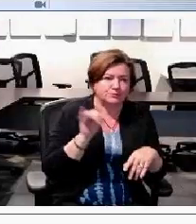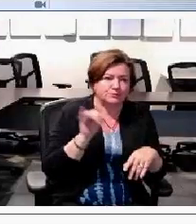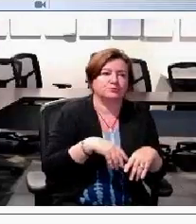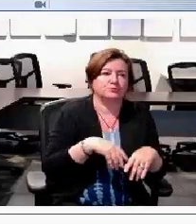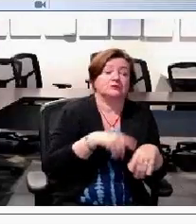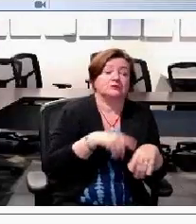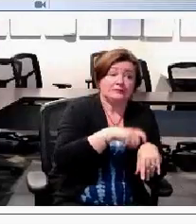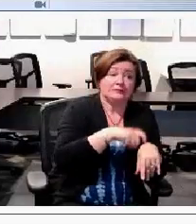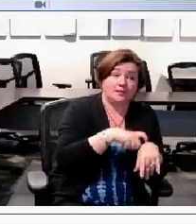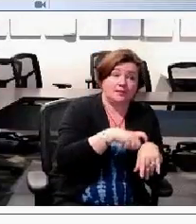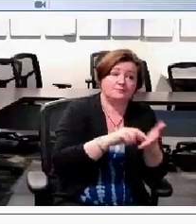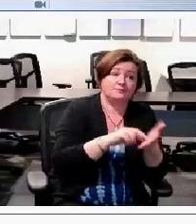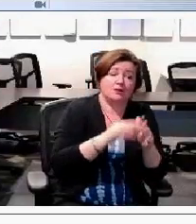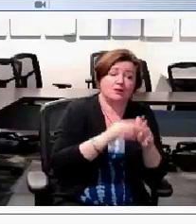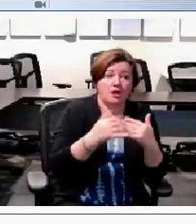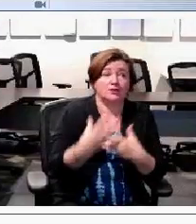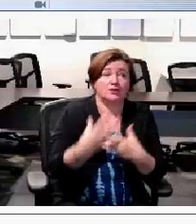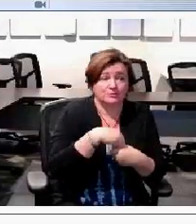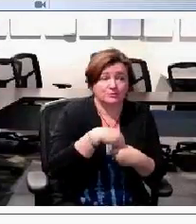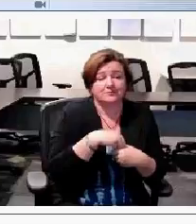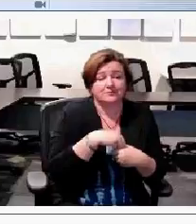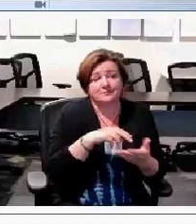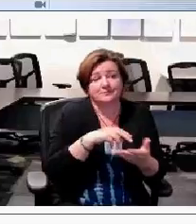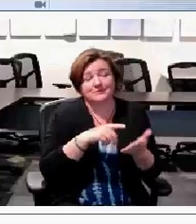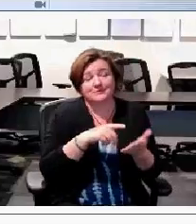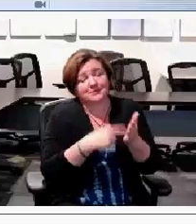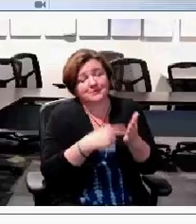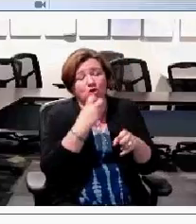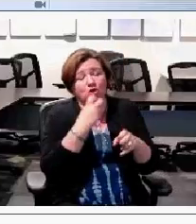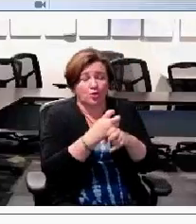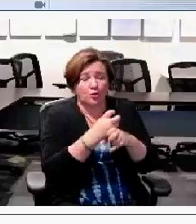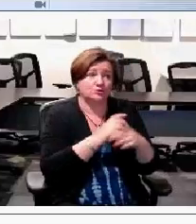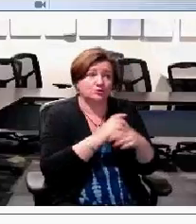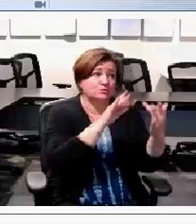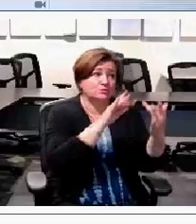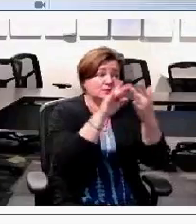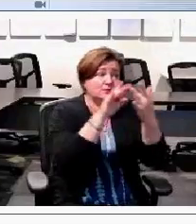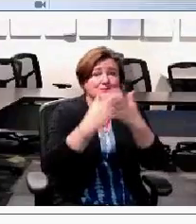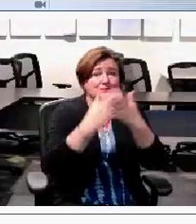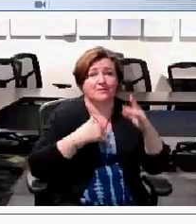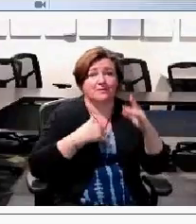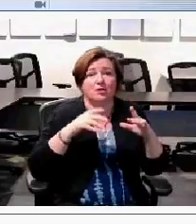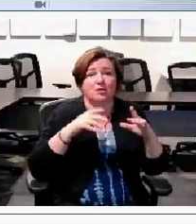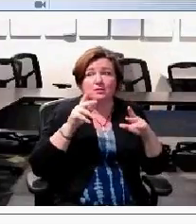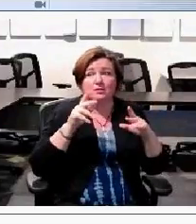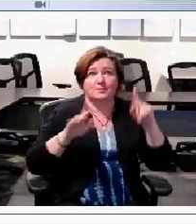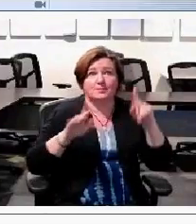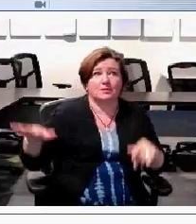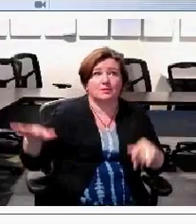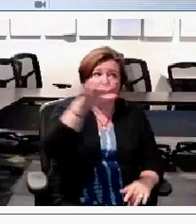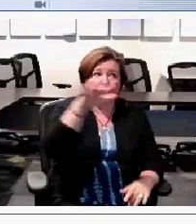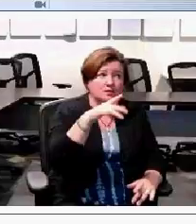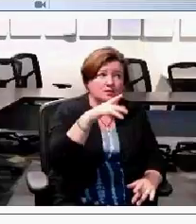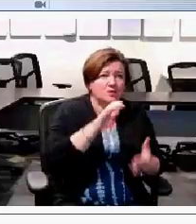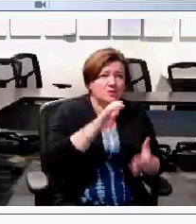All-inclusive. I know it's sometimes difficult to reach marginalized and vulnerable populations. I think we continue to